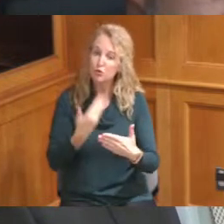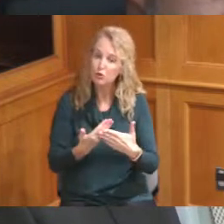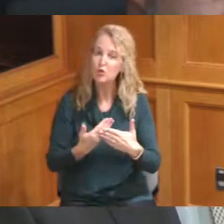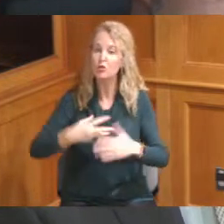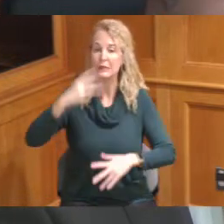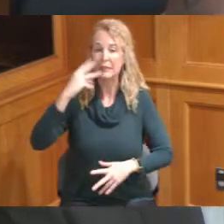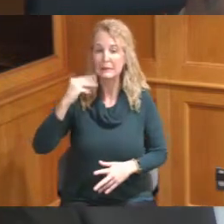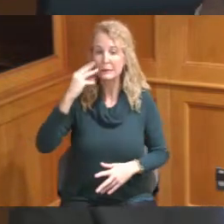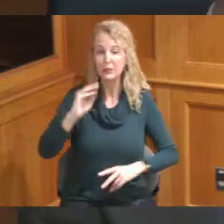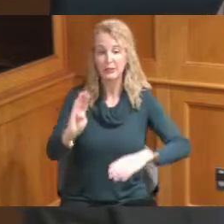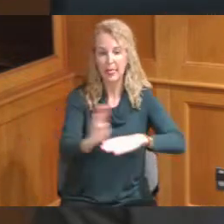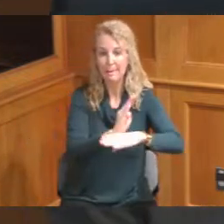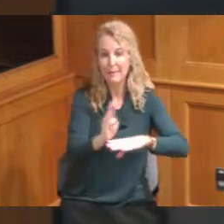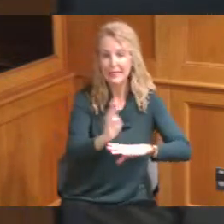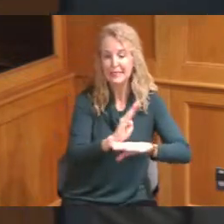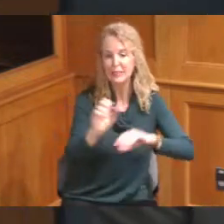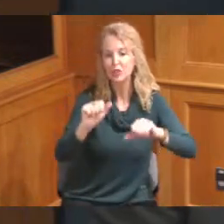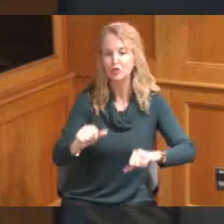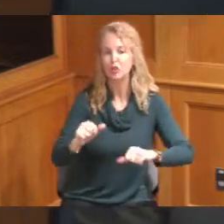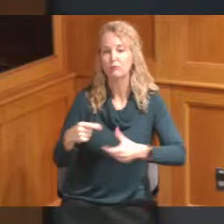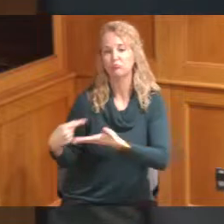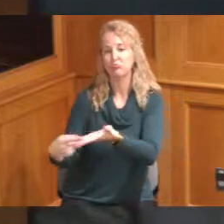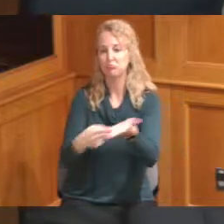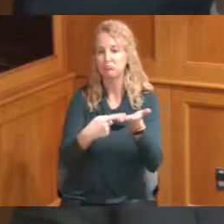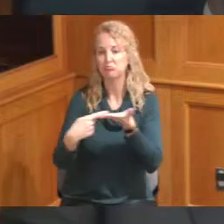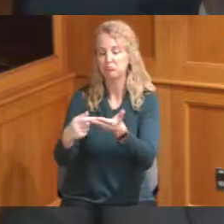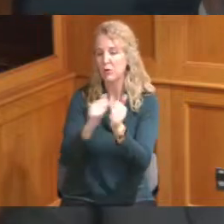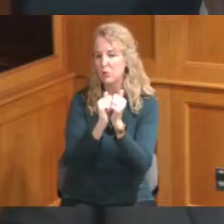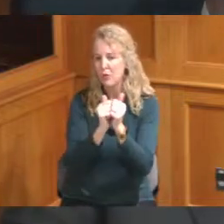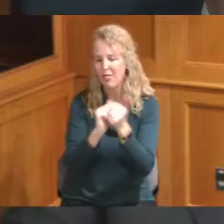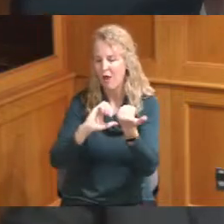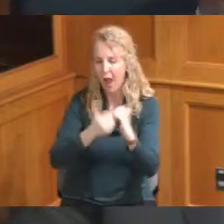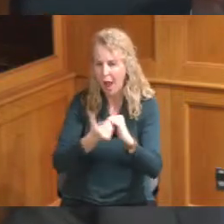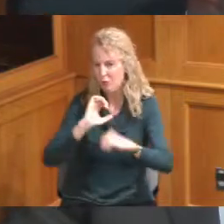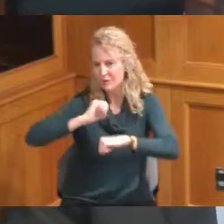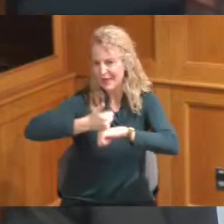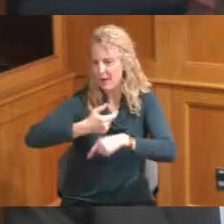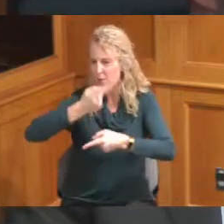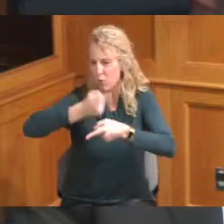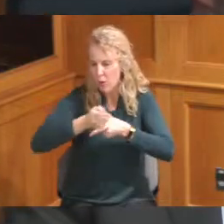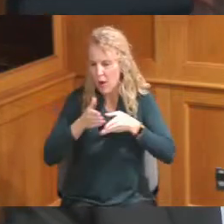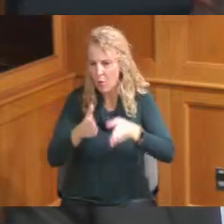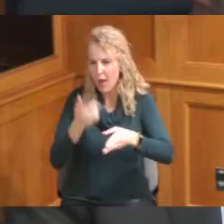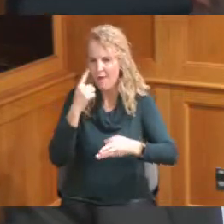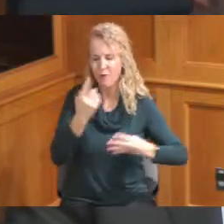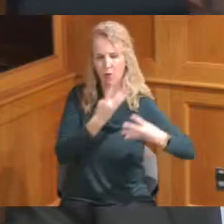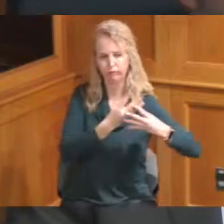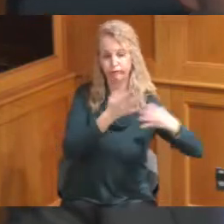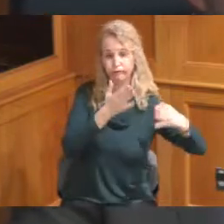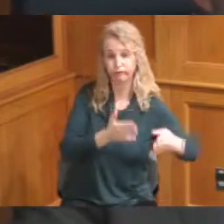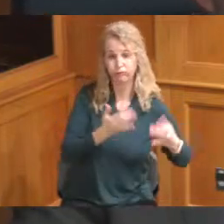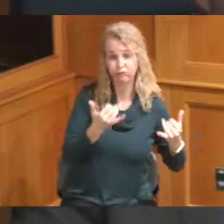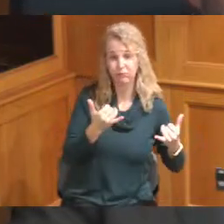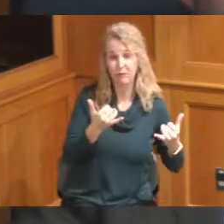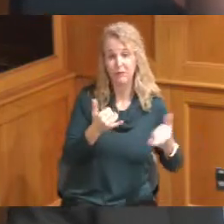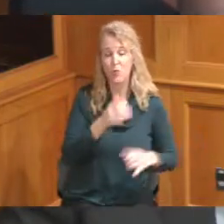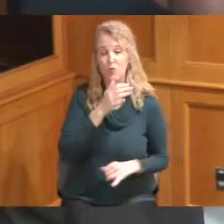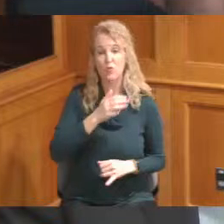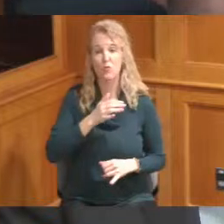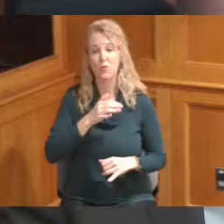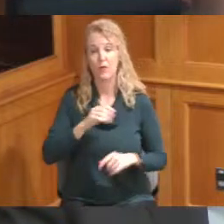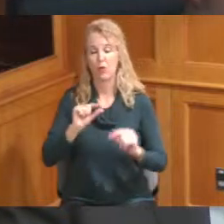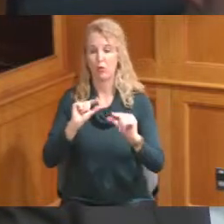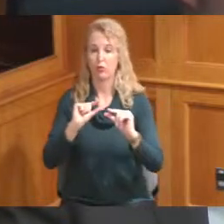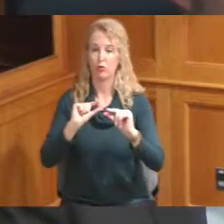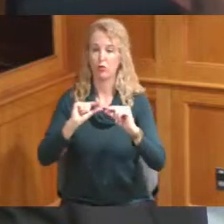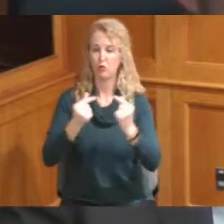for businesses to hear from one another about how to make that work in a business setting. And Nehemiah was there. They're kind of the